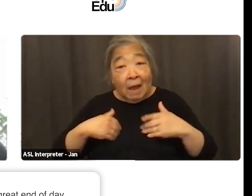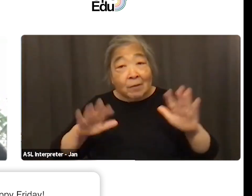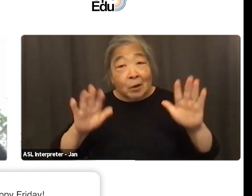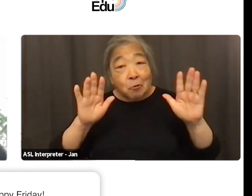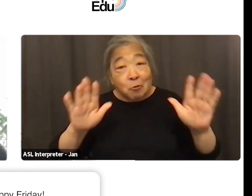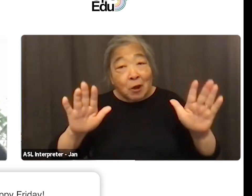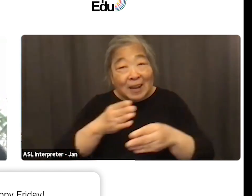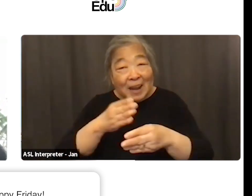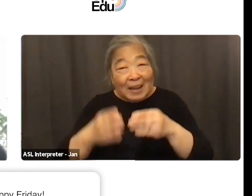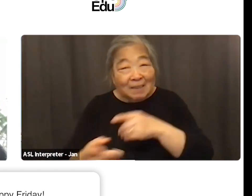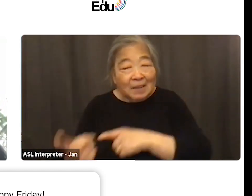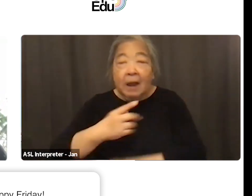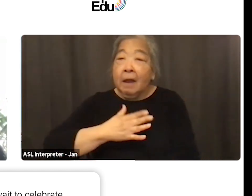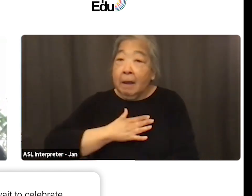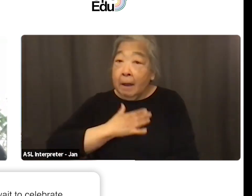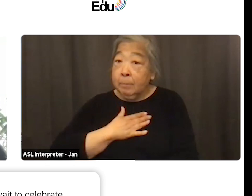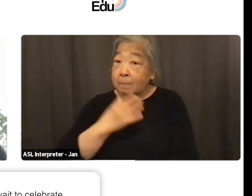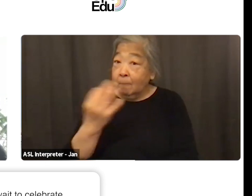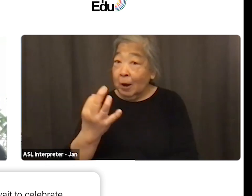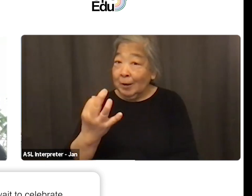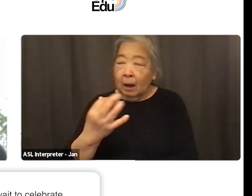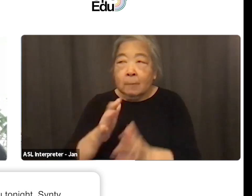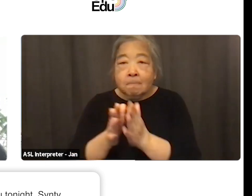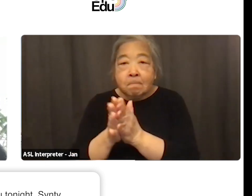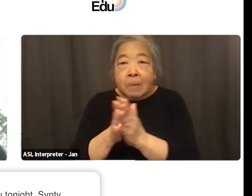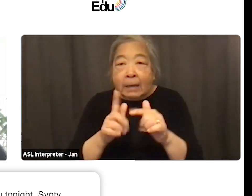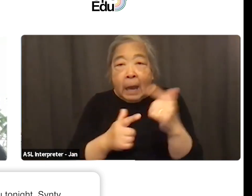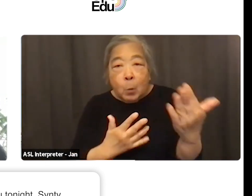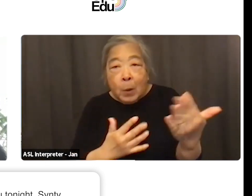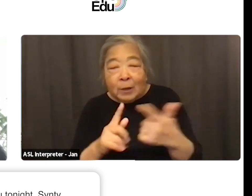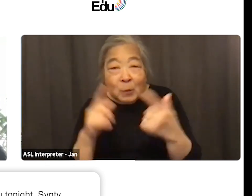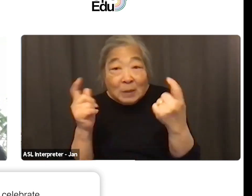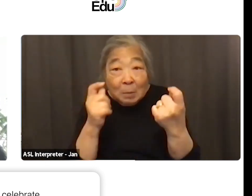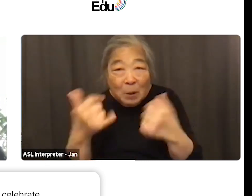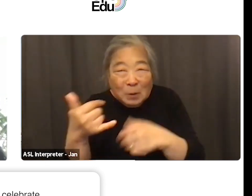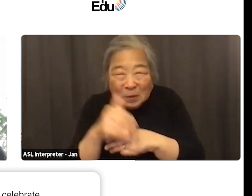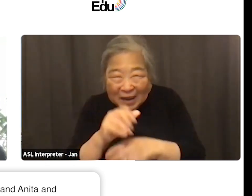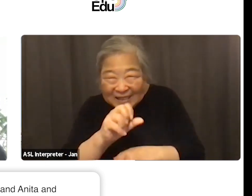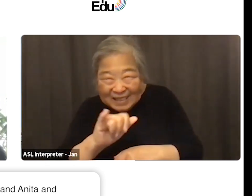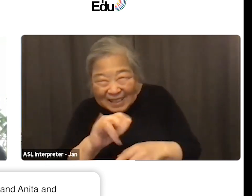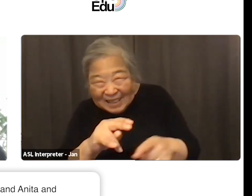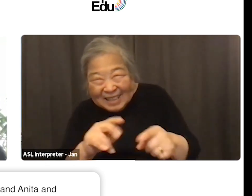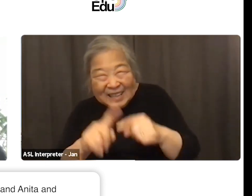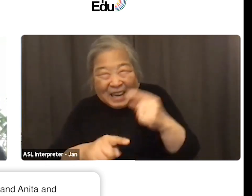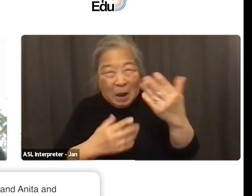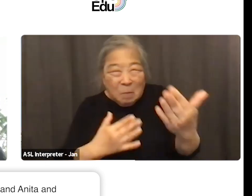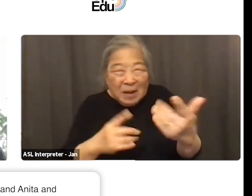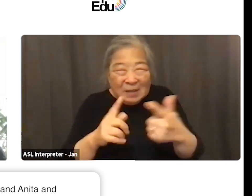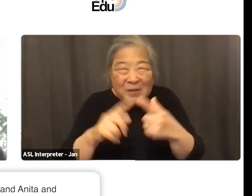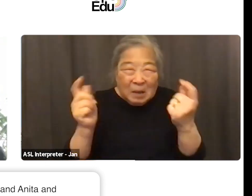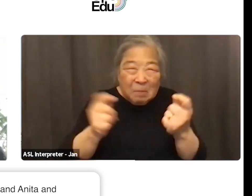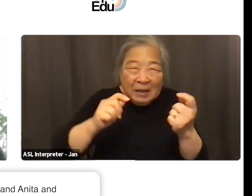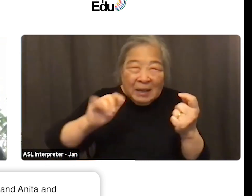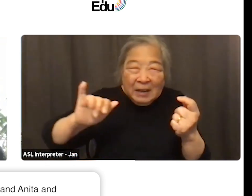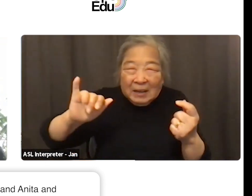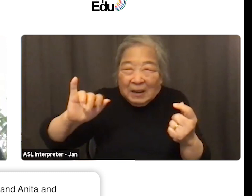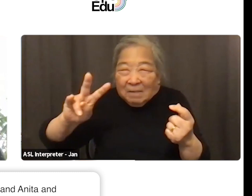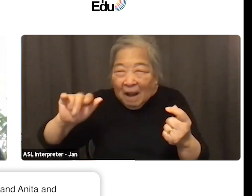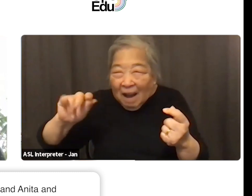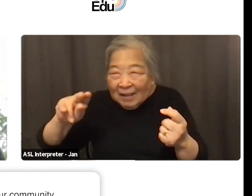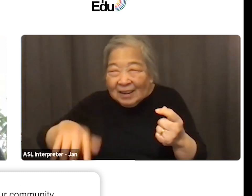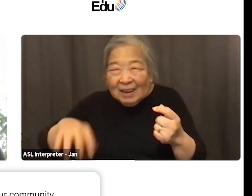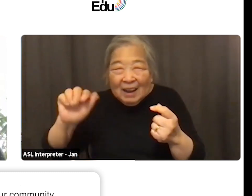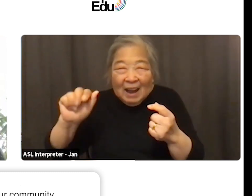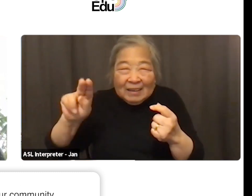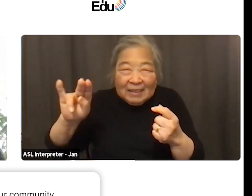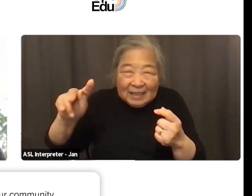of day. Happy Friday. I can't wait to celebrate with you tonight, Synty, to celebrate Ivana and Anita and everybody,